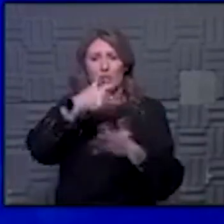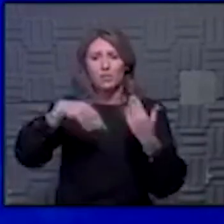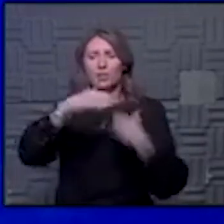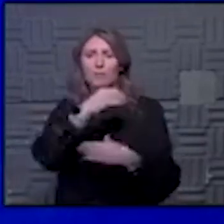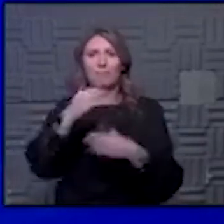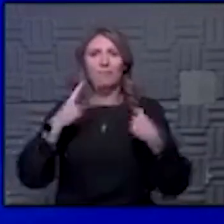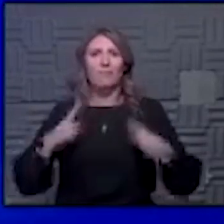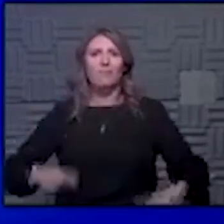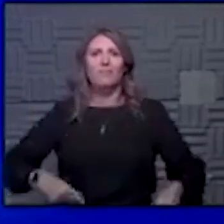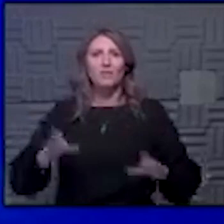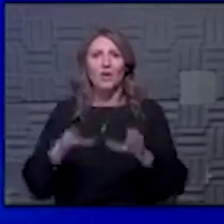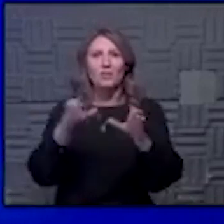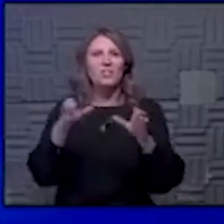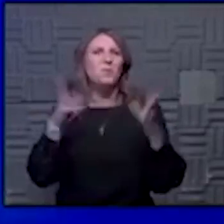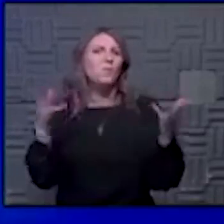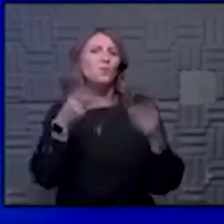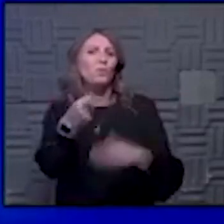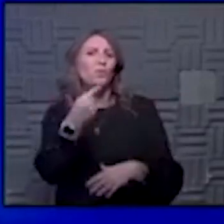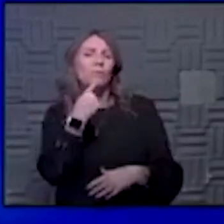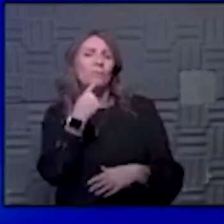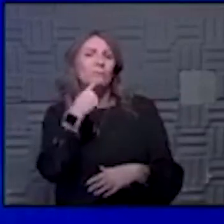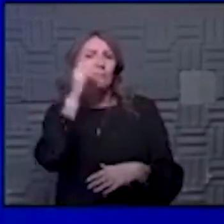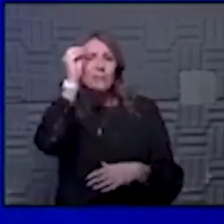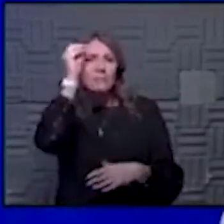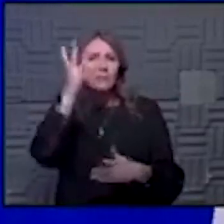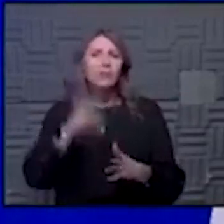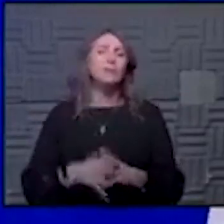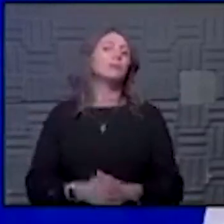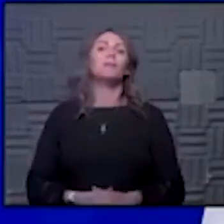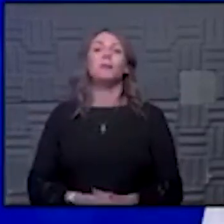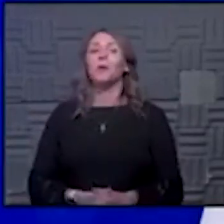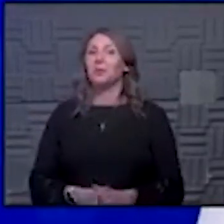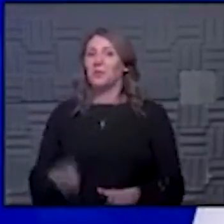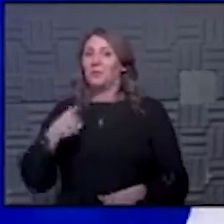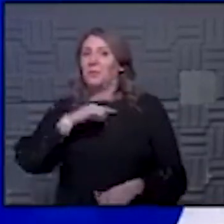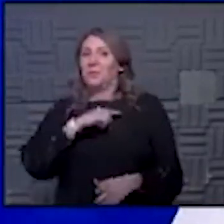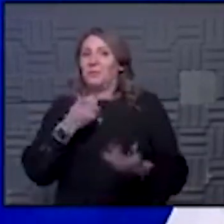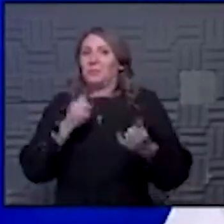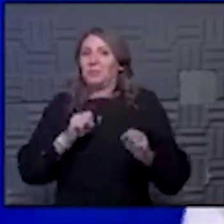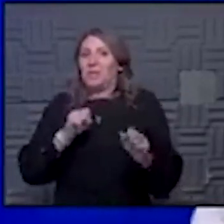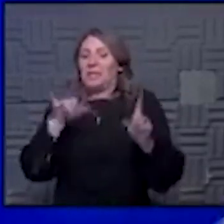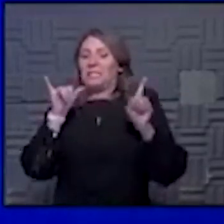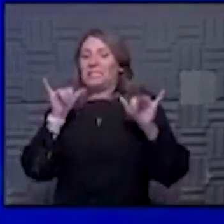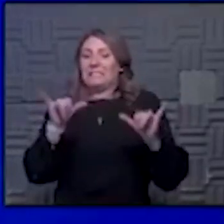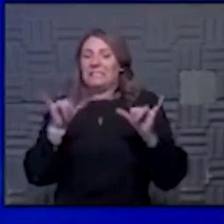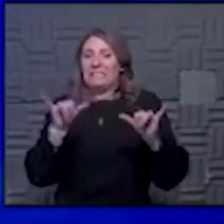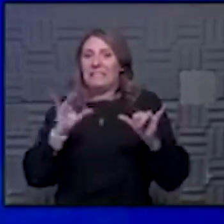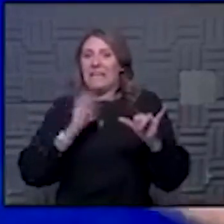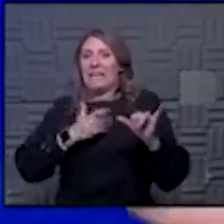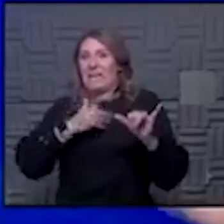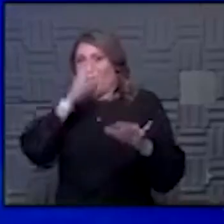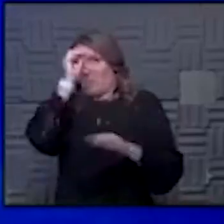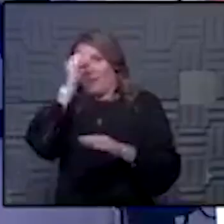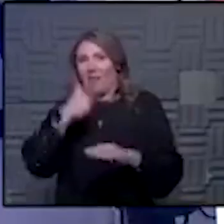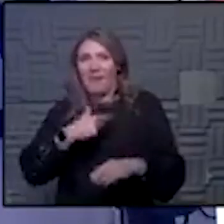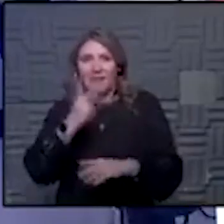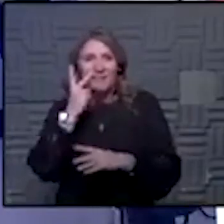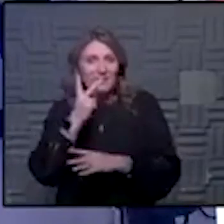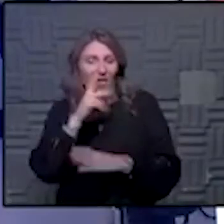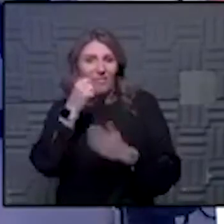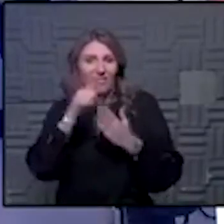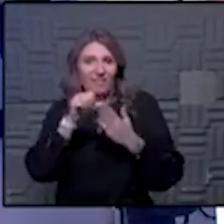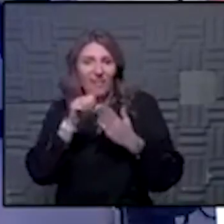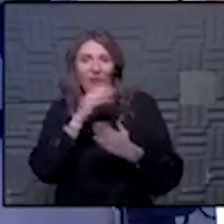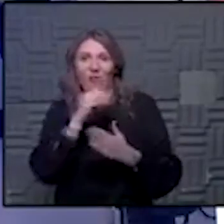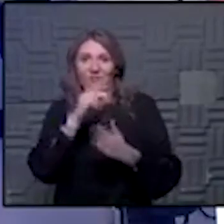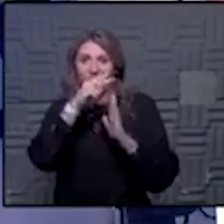say to that? I think so we've tried to stay in our lane by and large. It's a big debate. And I saw the letter, read it,